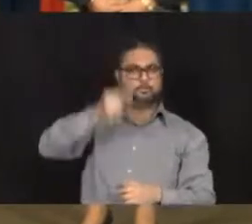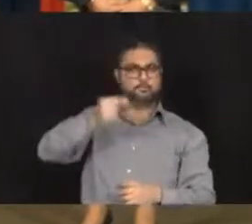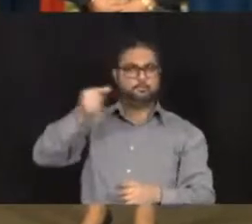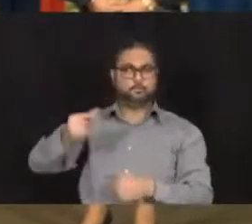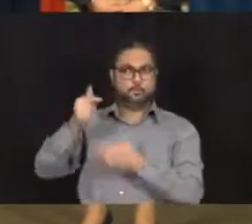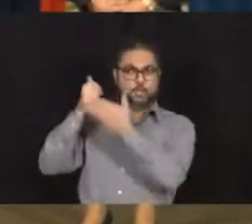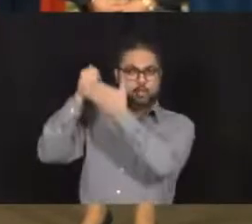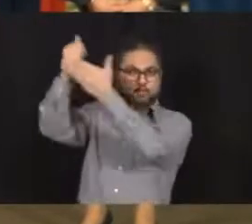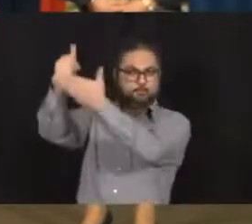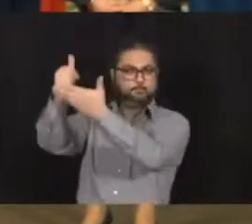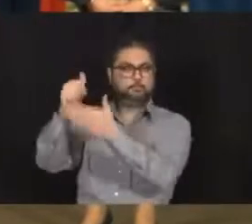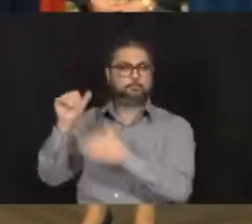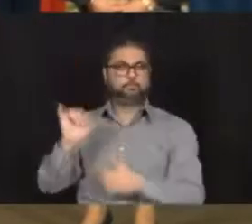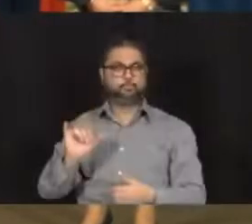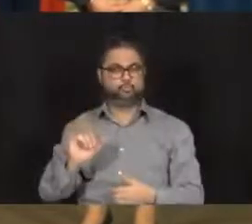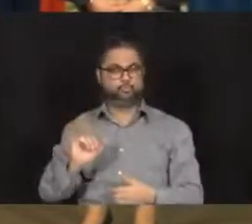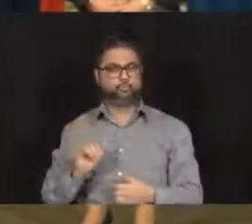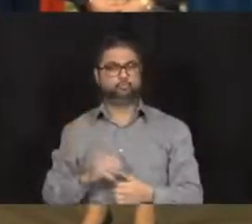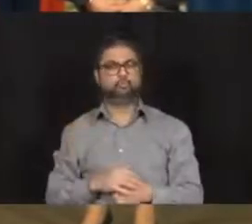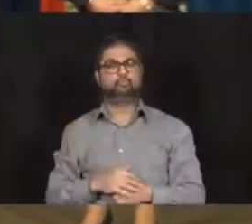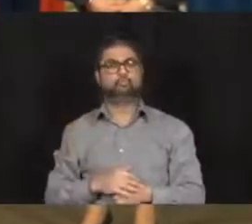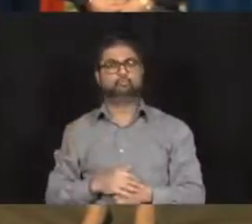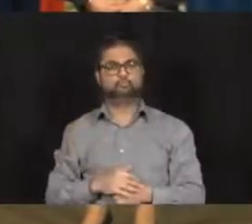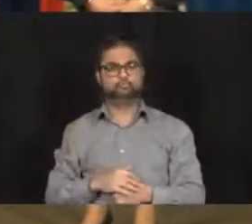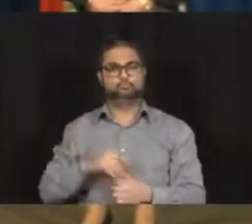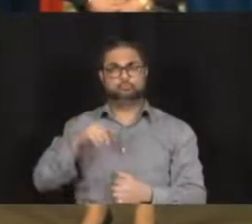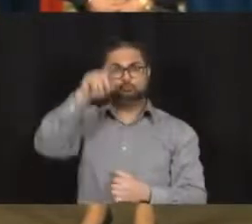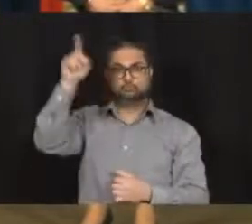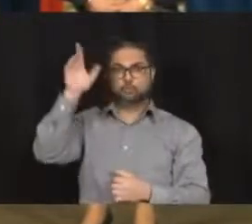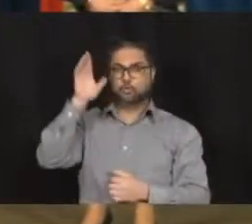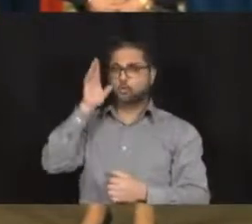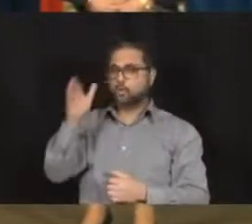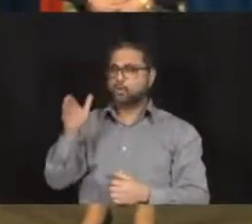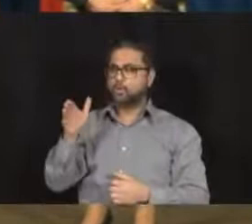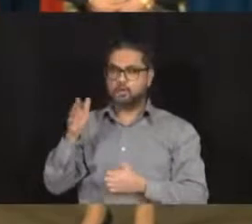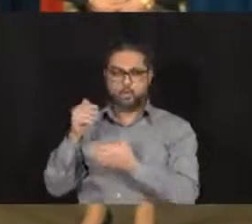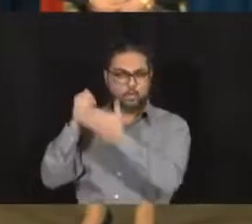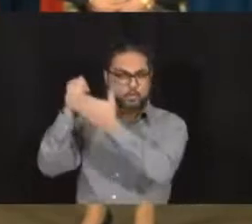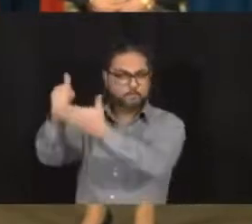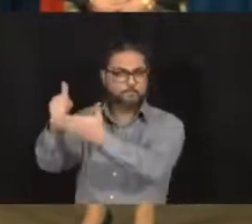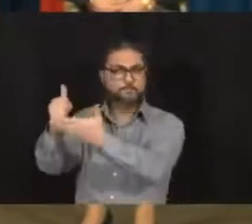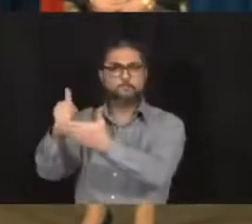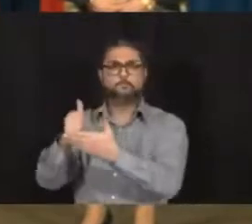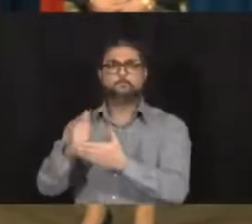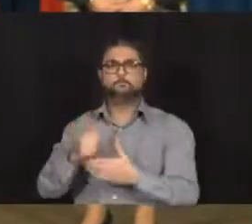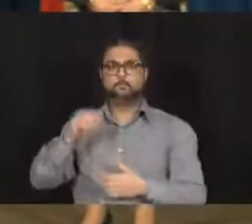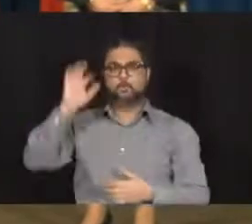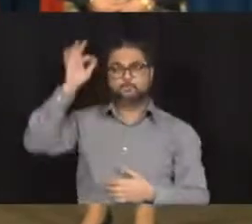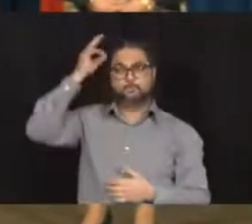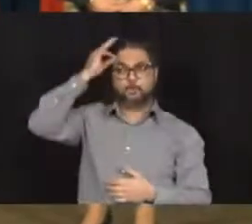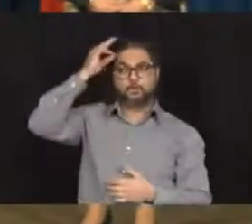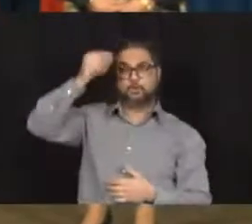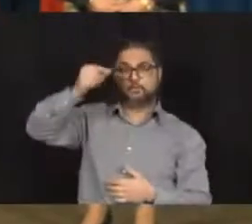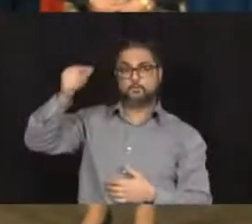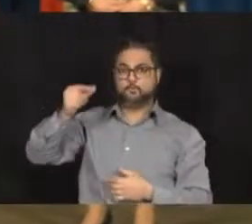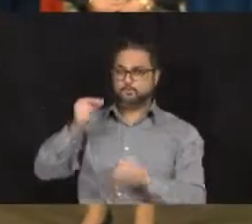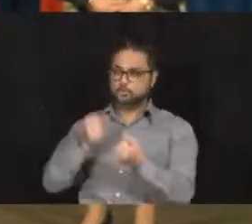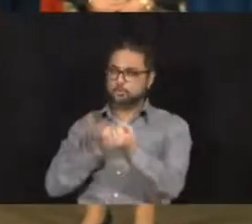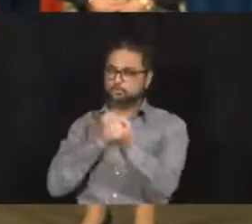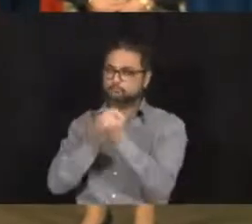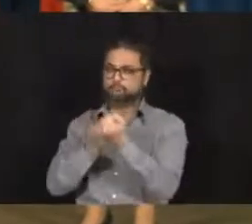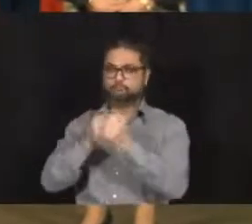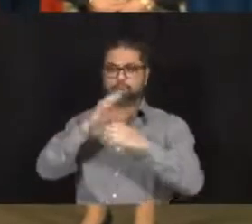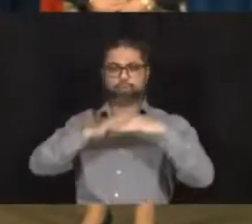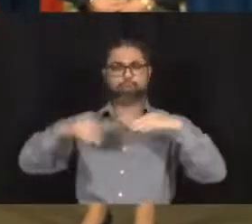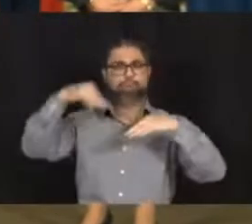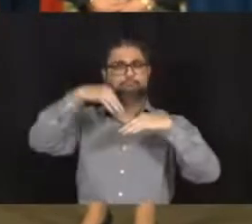this as well. And I know they'll be there. I know they're very passionate about helping Indigenous communities across this